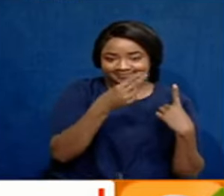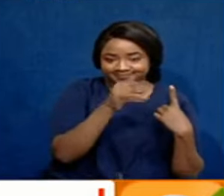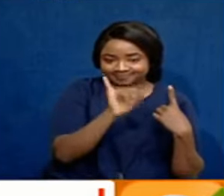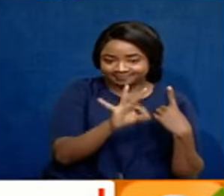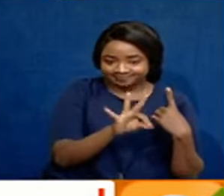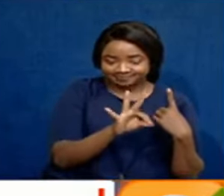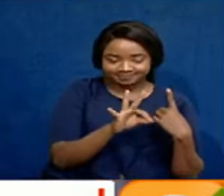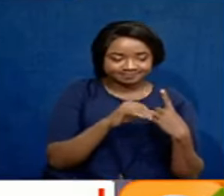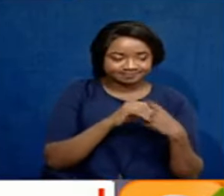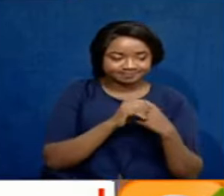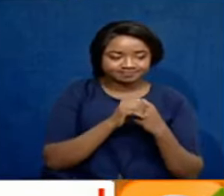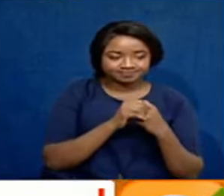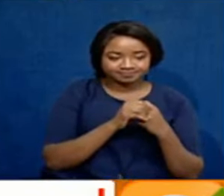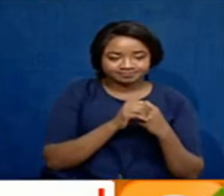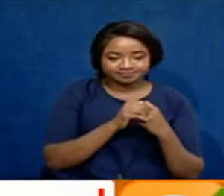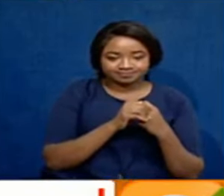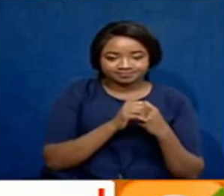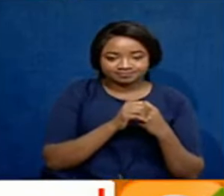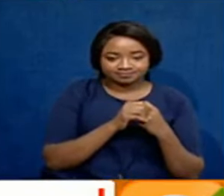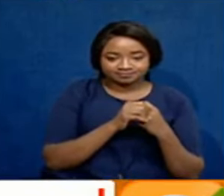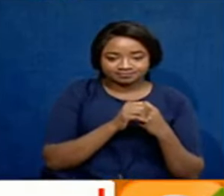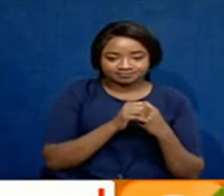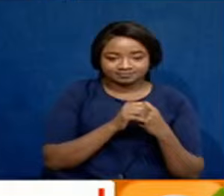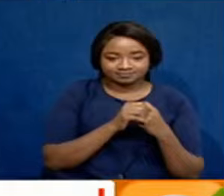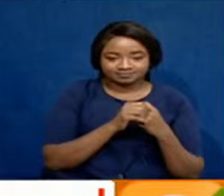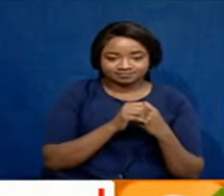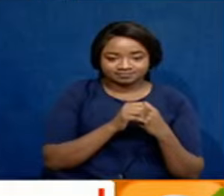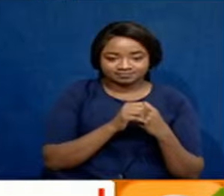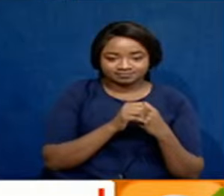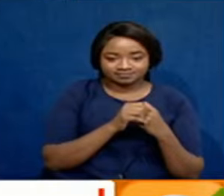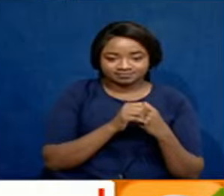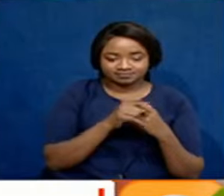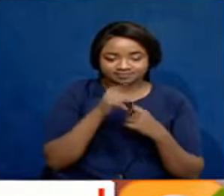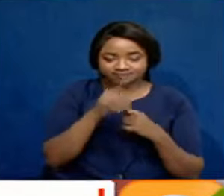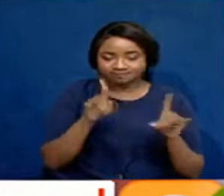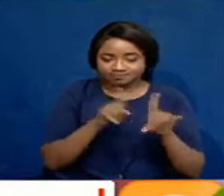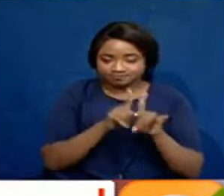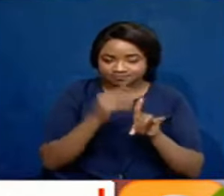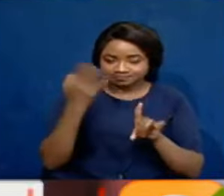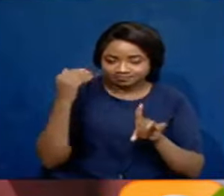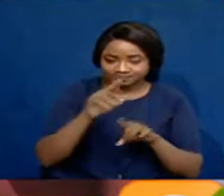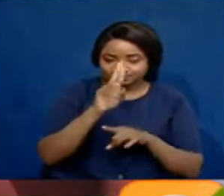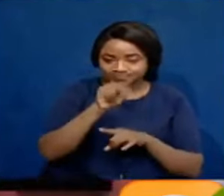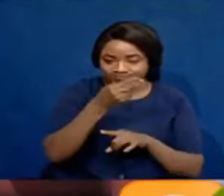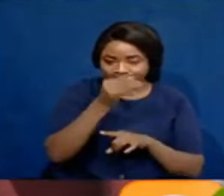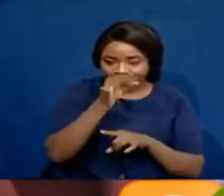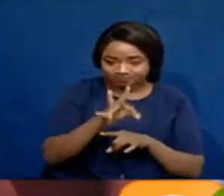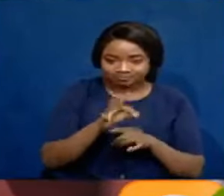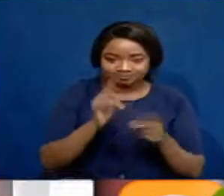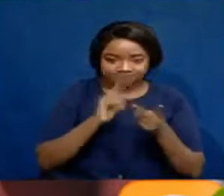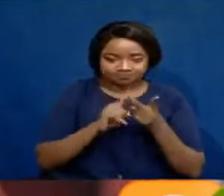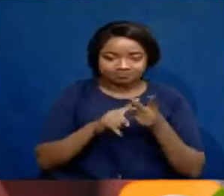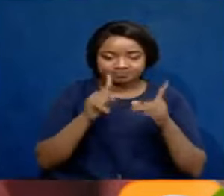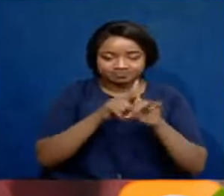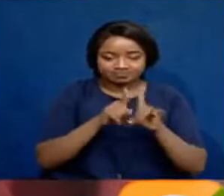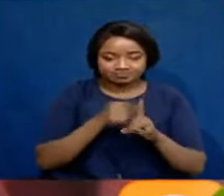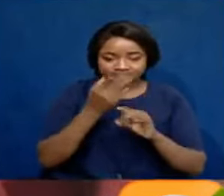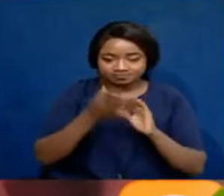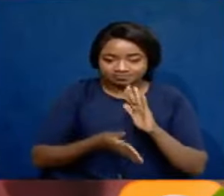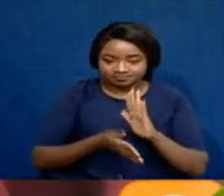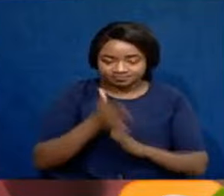Fund, where it's the contributors club, which used to be like what NHIF used to be. And then we have the emergency, critical illness and chronic